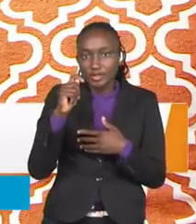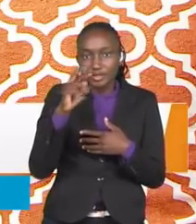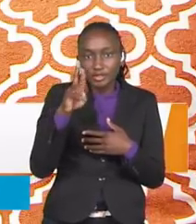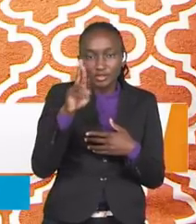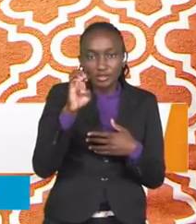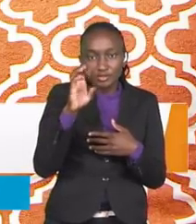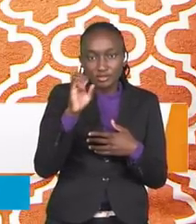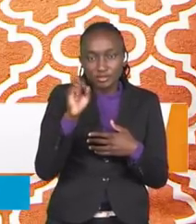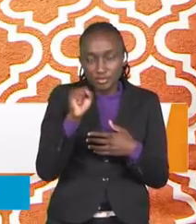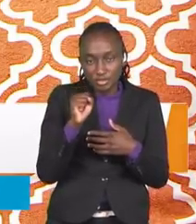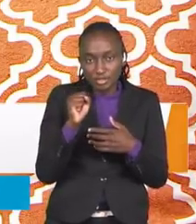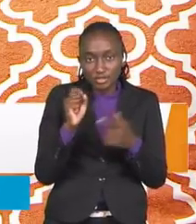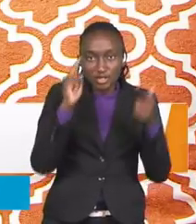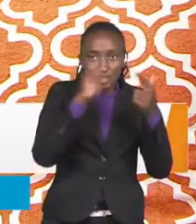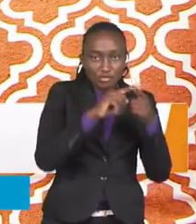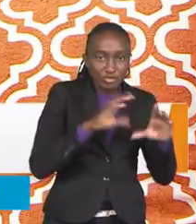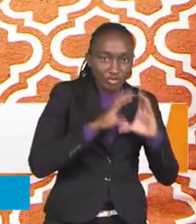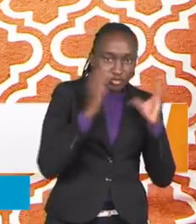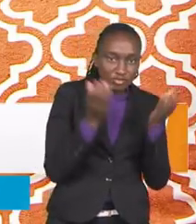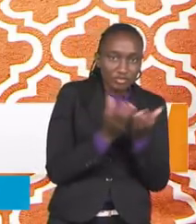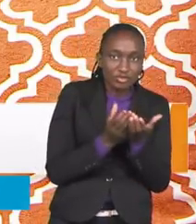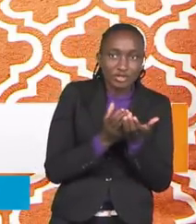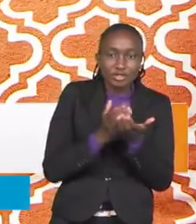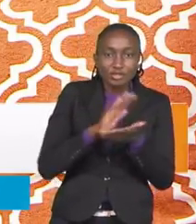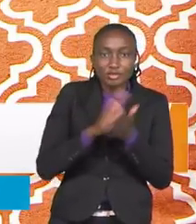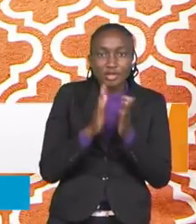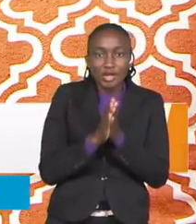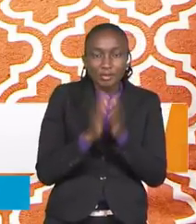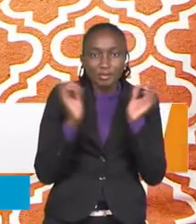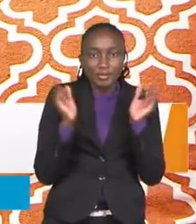so that it makes it viable, you know, for them to be